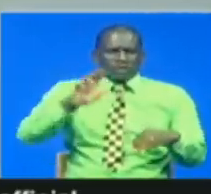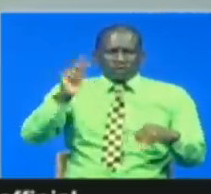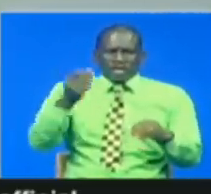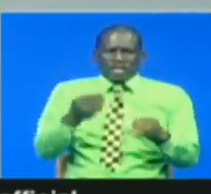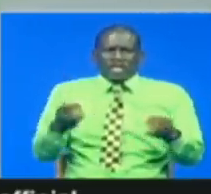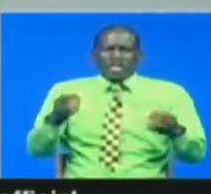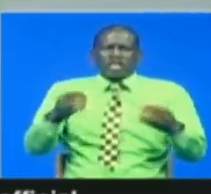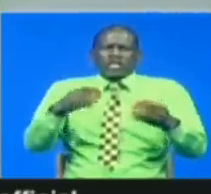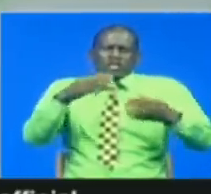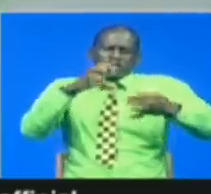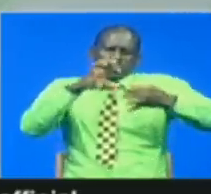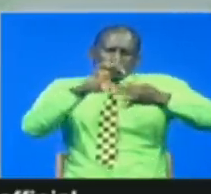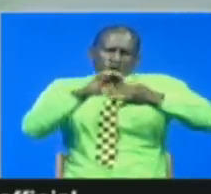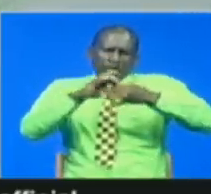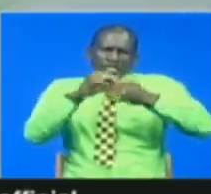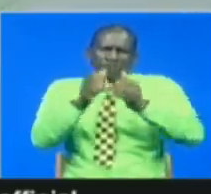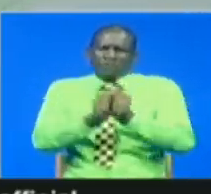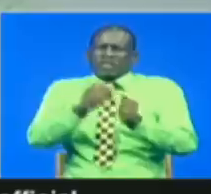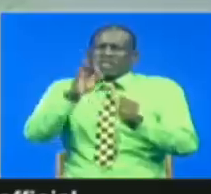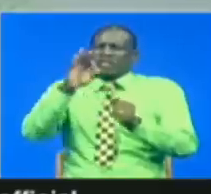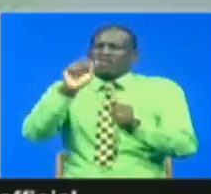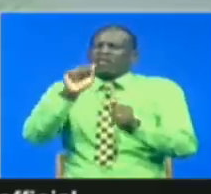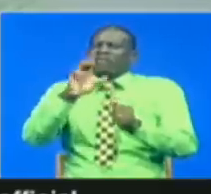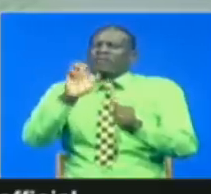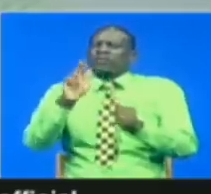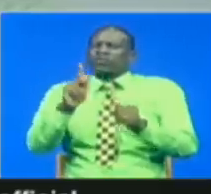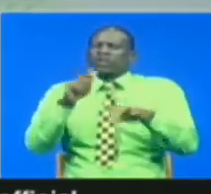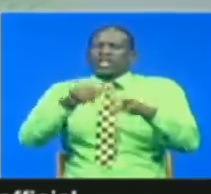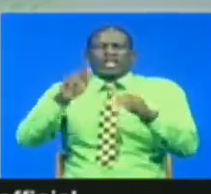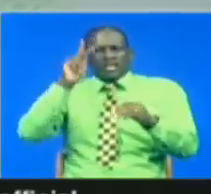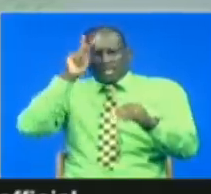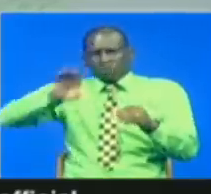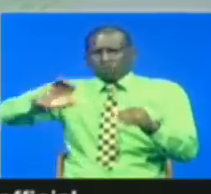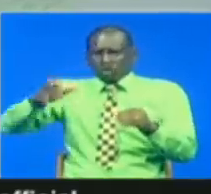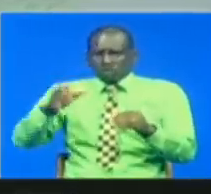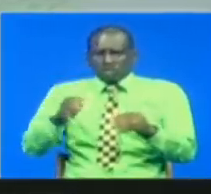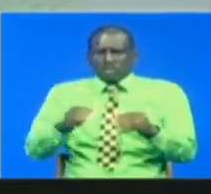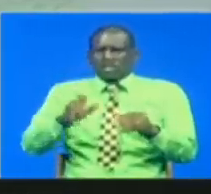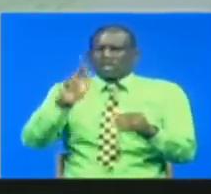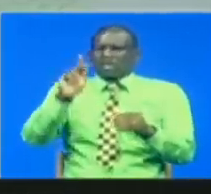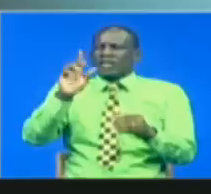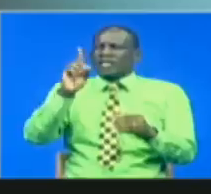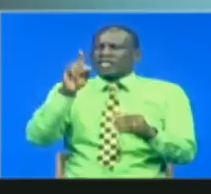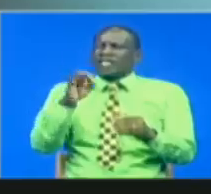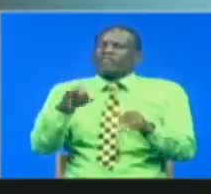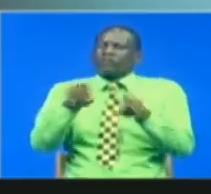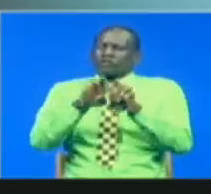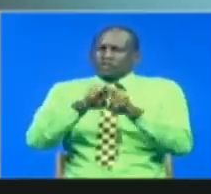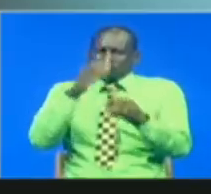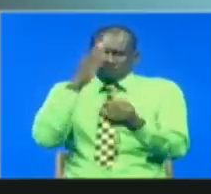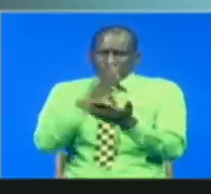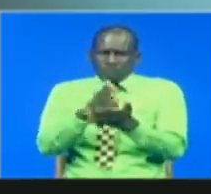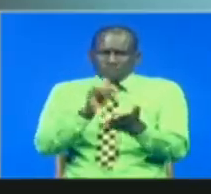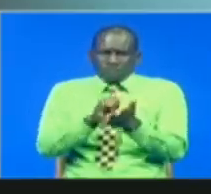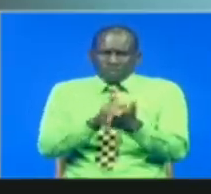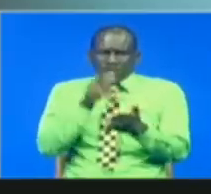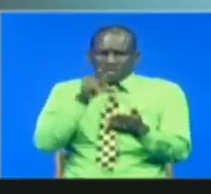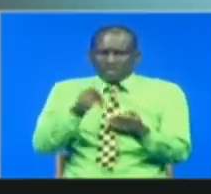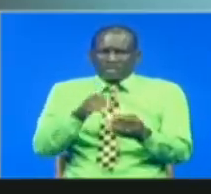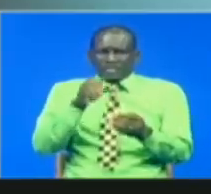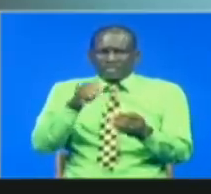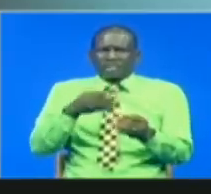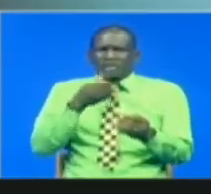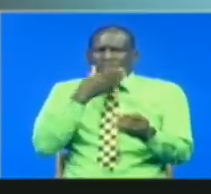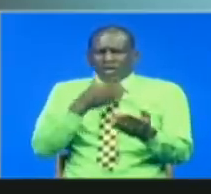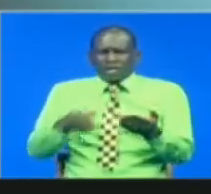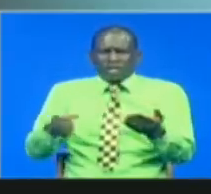Salim Gishunge, alias Farouk, in Moshadha in Kiambu County. The KDF has also established that he was recruited while